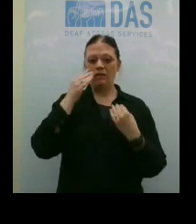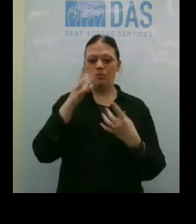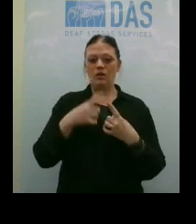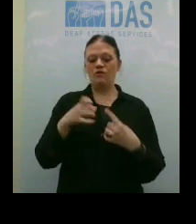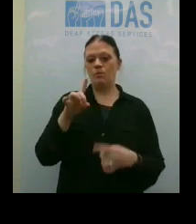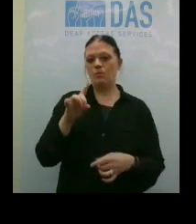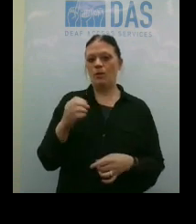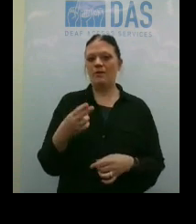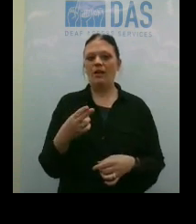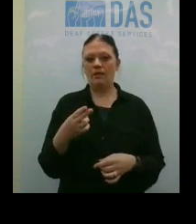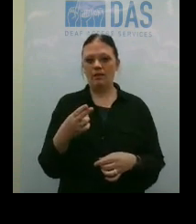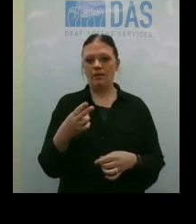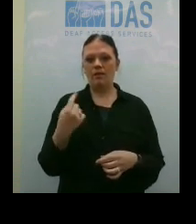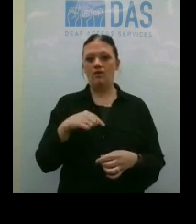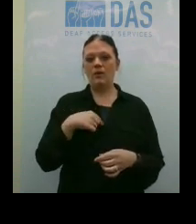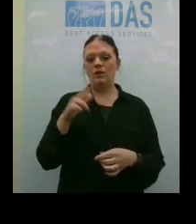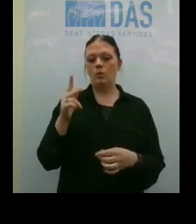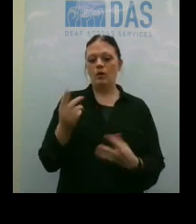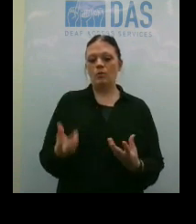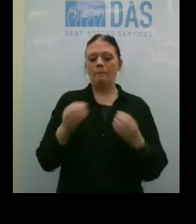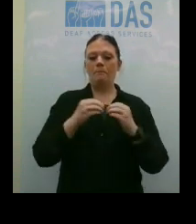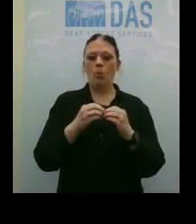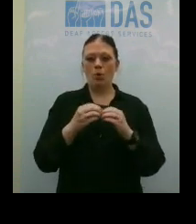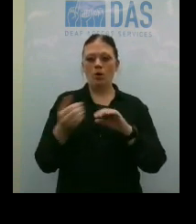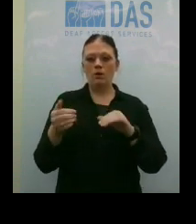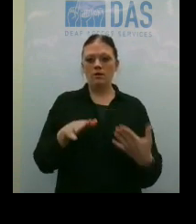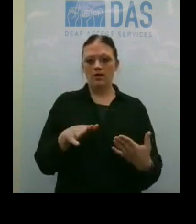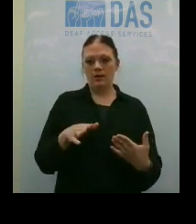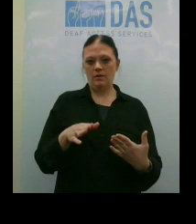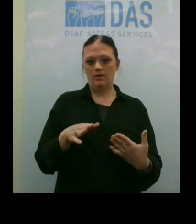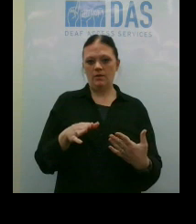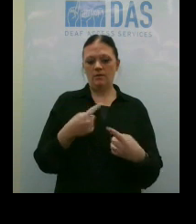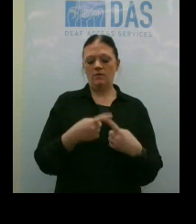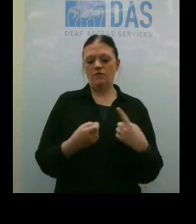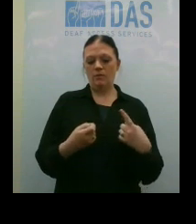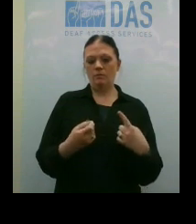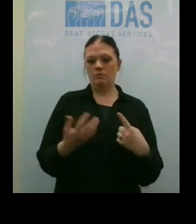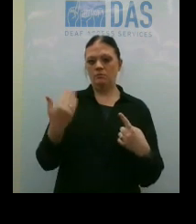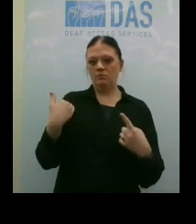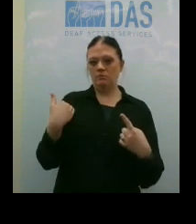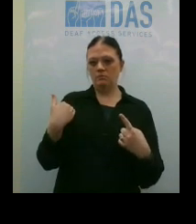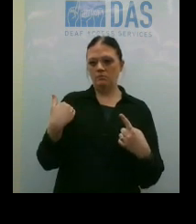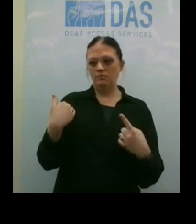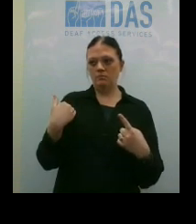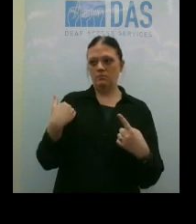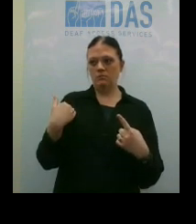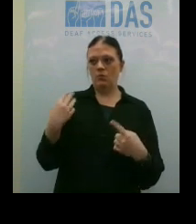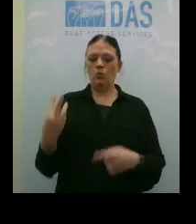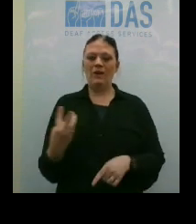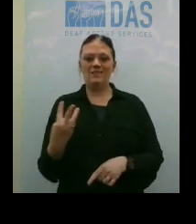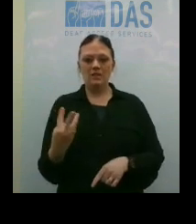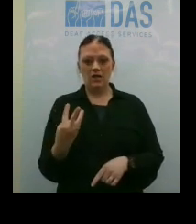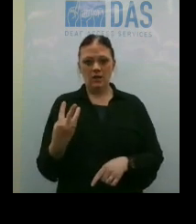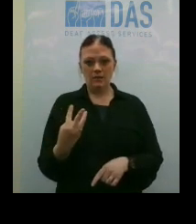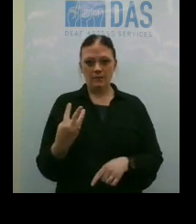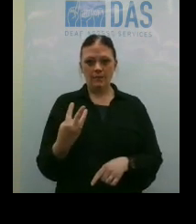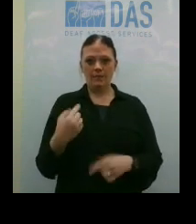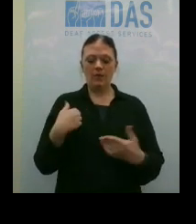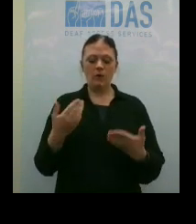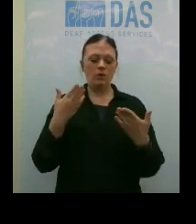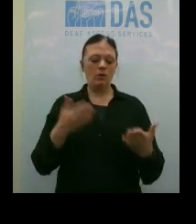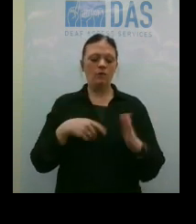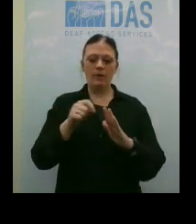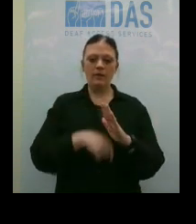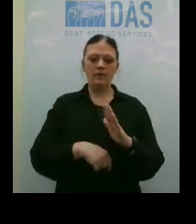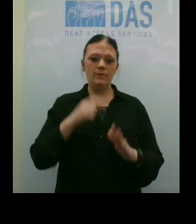Health that we did have 23 more deaths from what we had as of Wednesday, and I do offer my